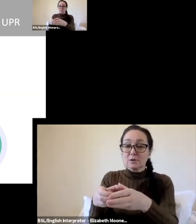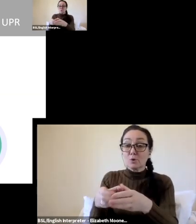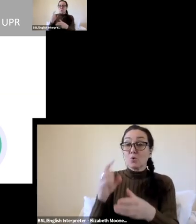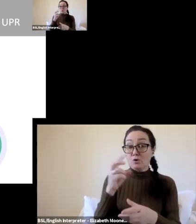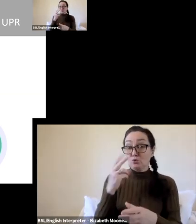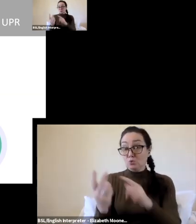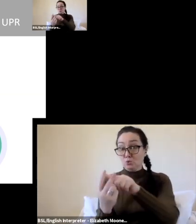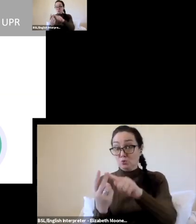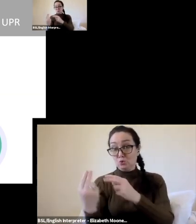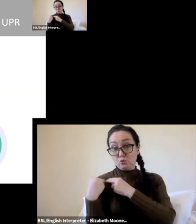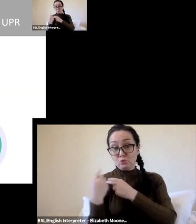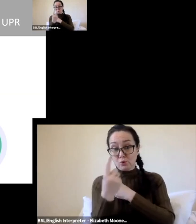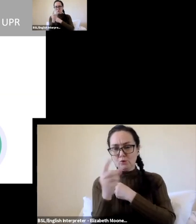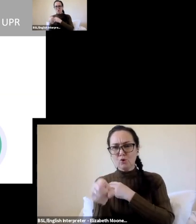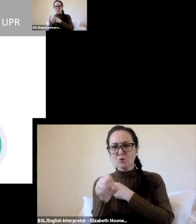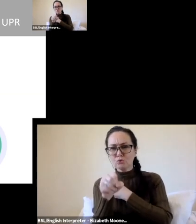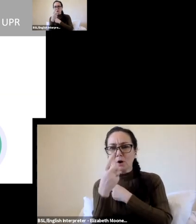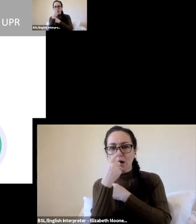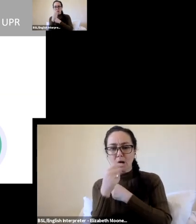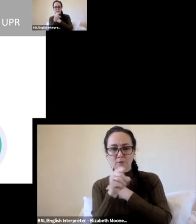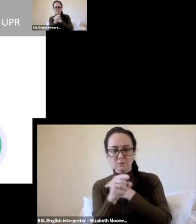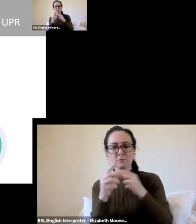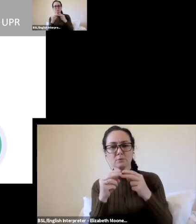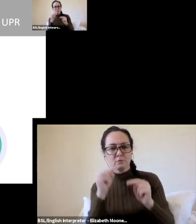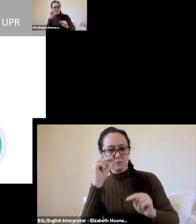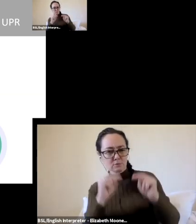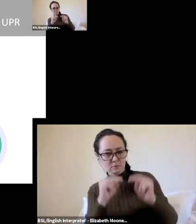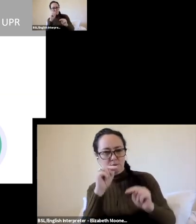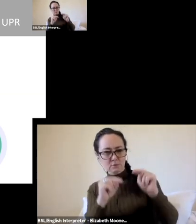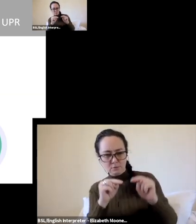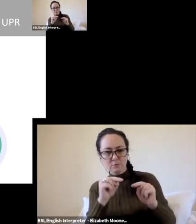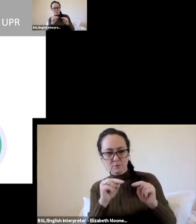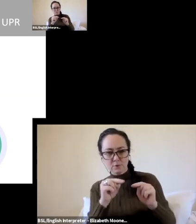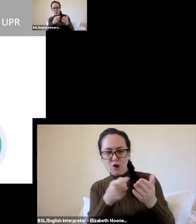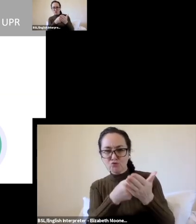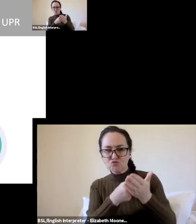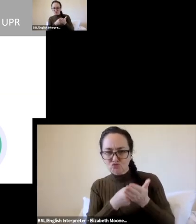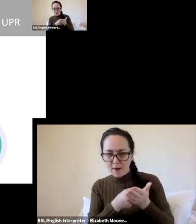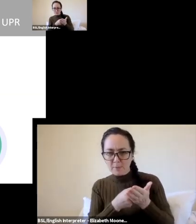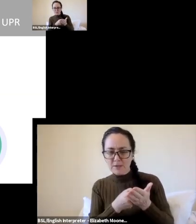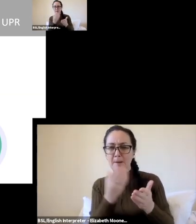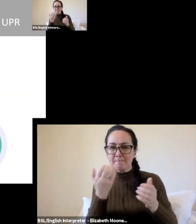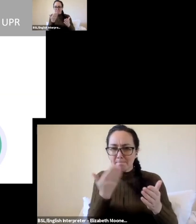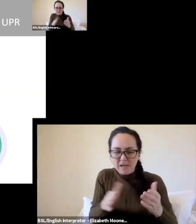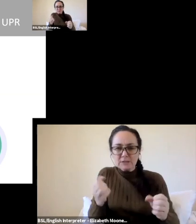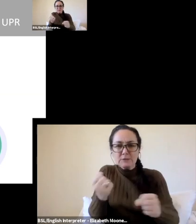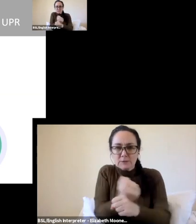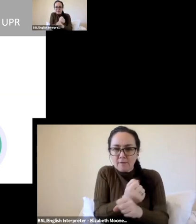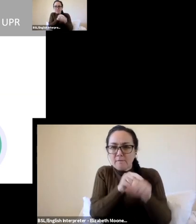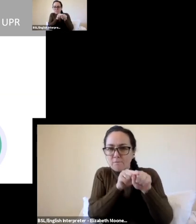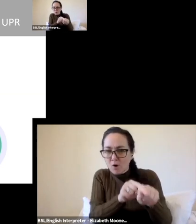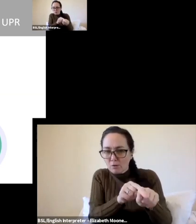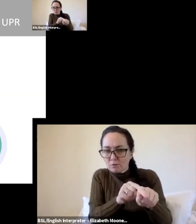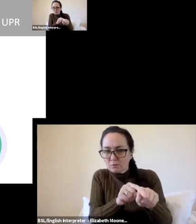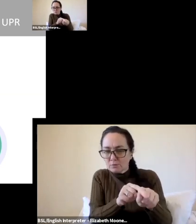side, monitor the level of implementation of those recommendations that your country has received.